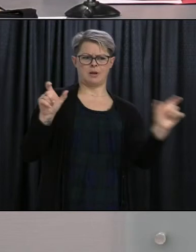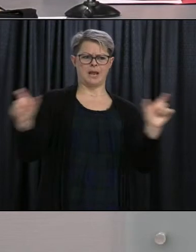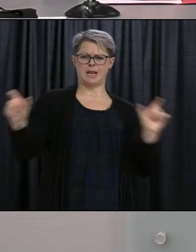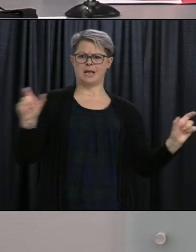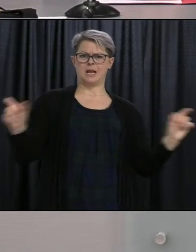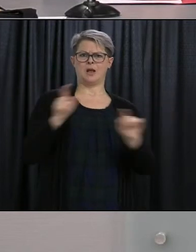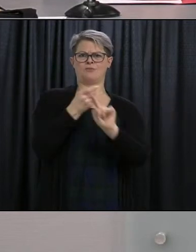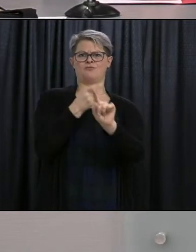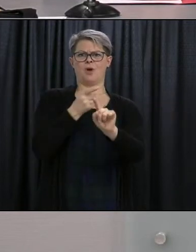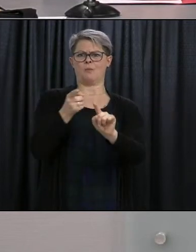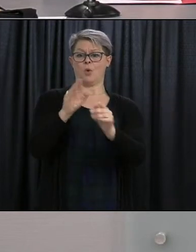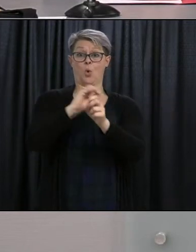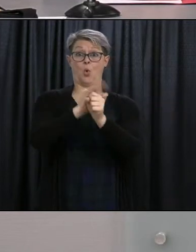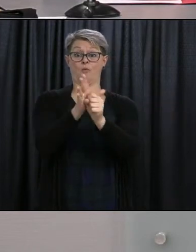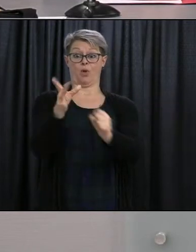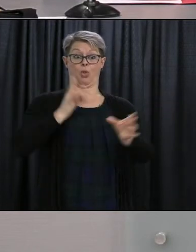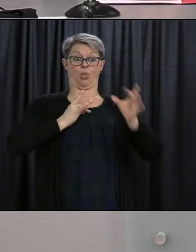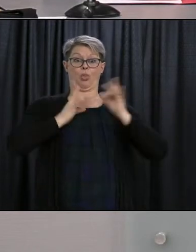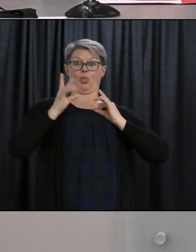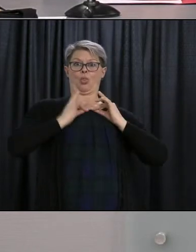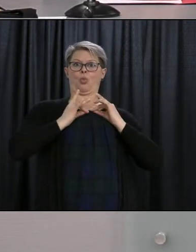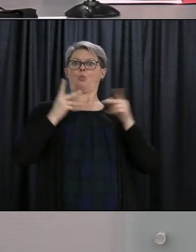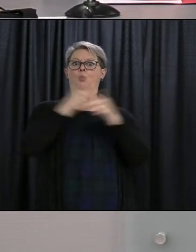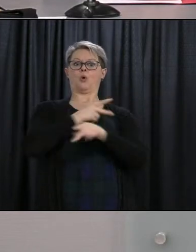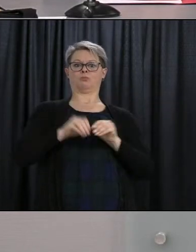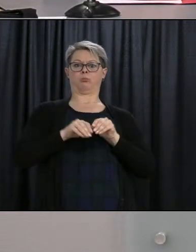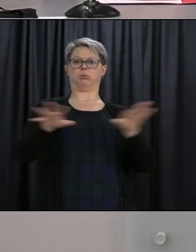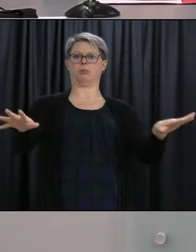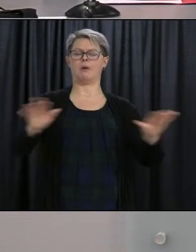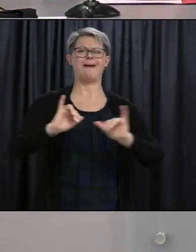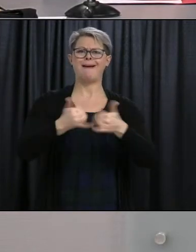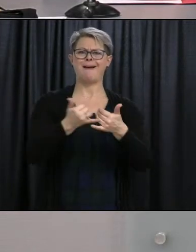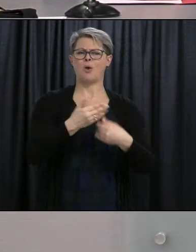outbreak accelerating even further?